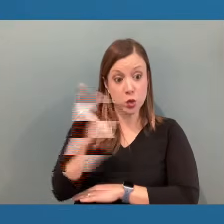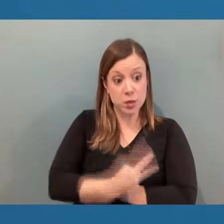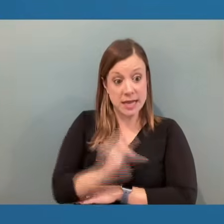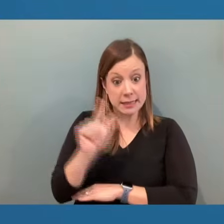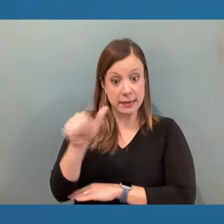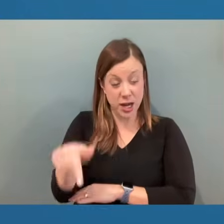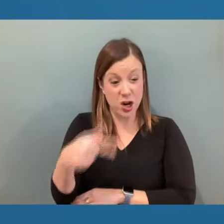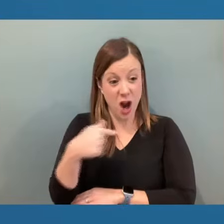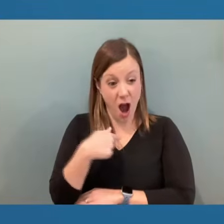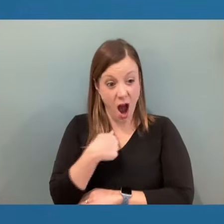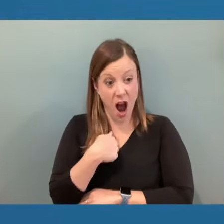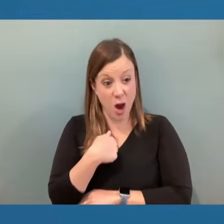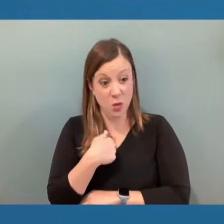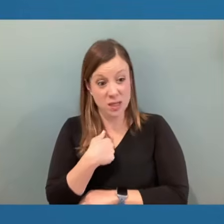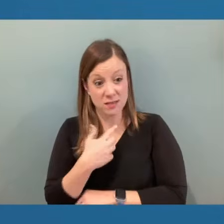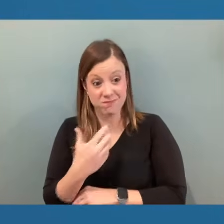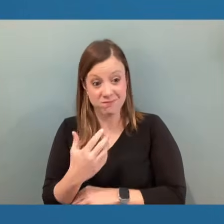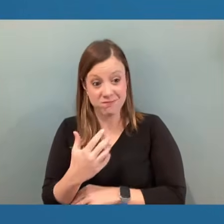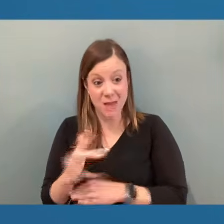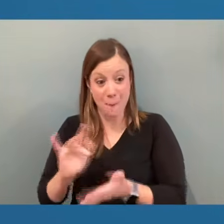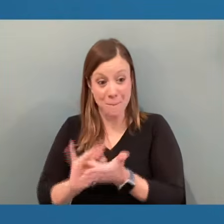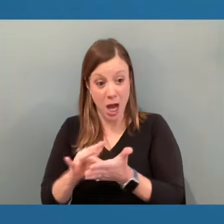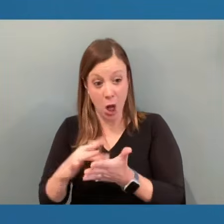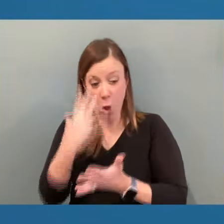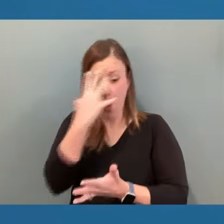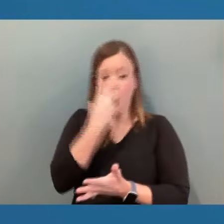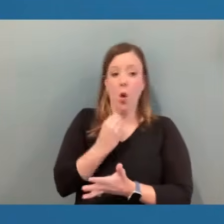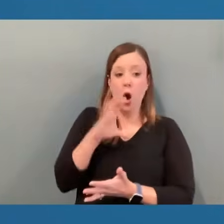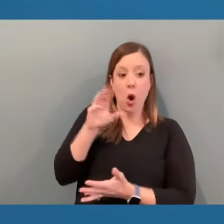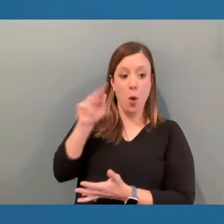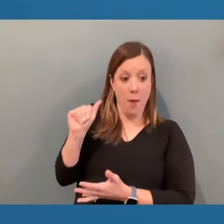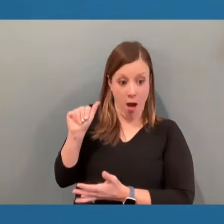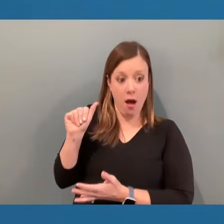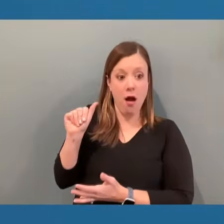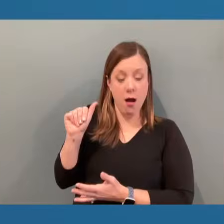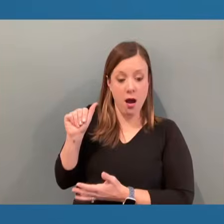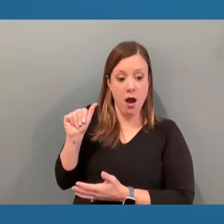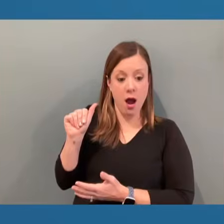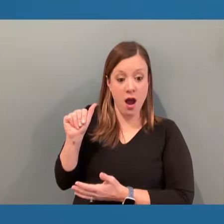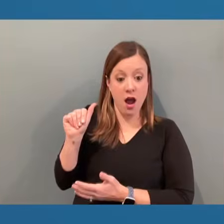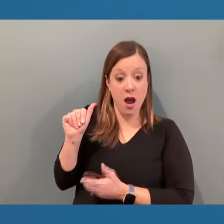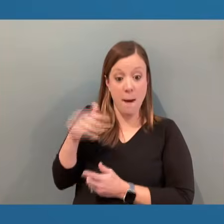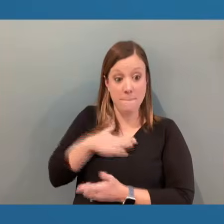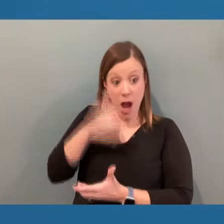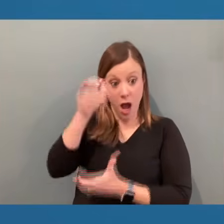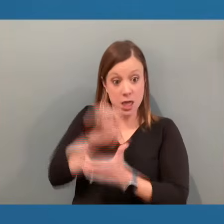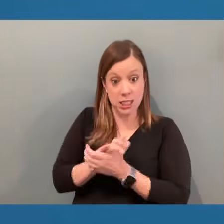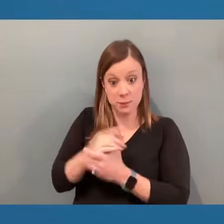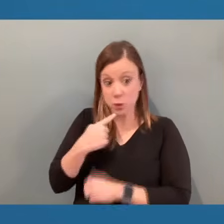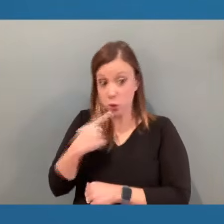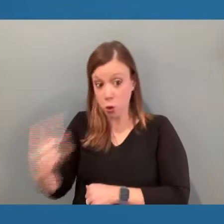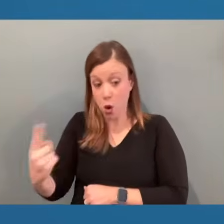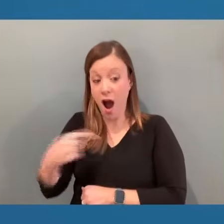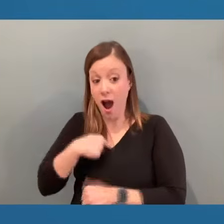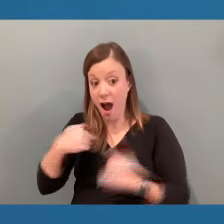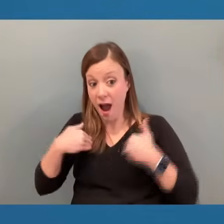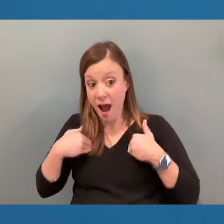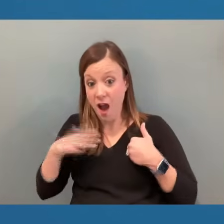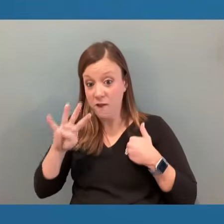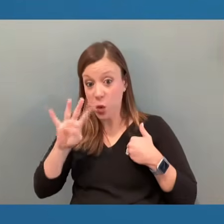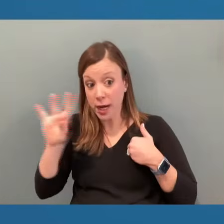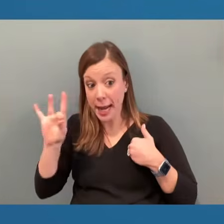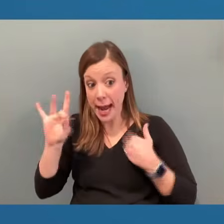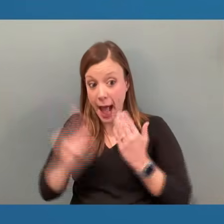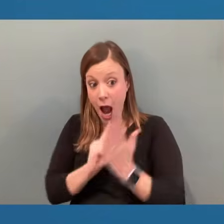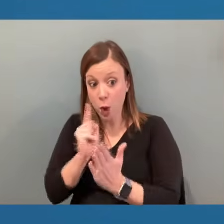coma, and my husband being told that I had just 48 hours to live, a 1% chance